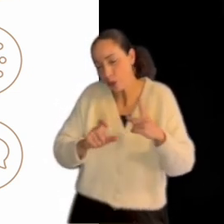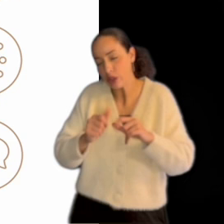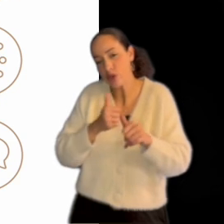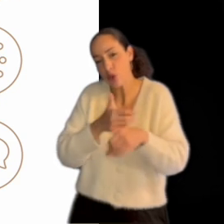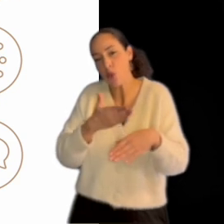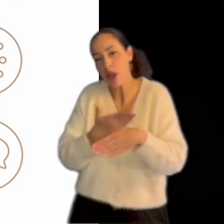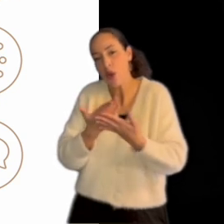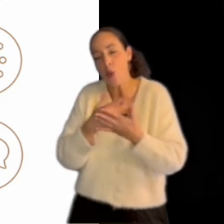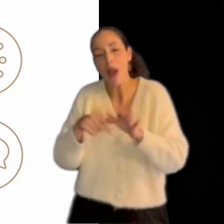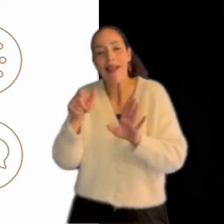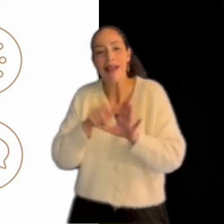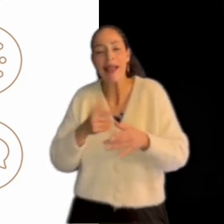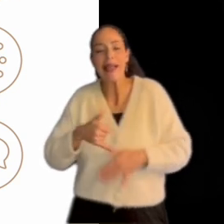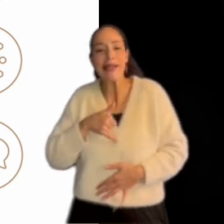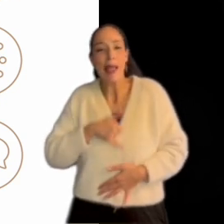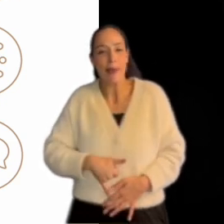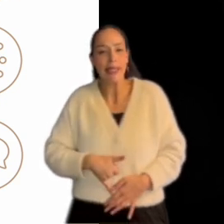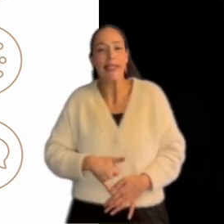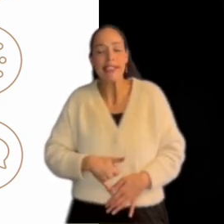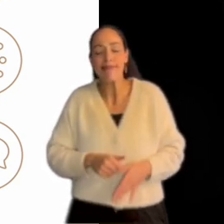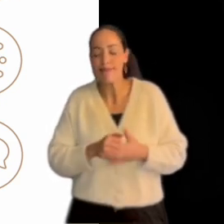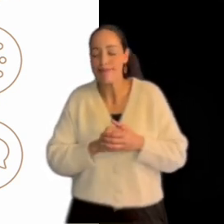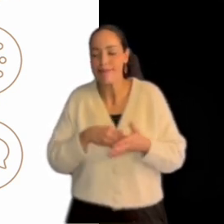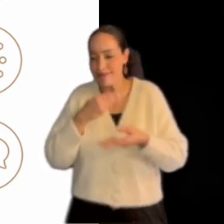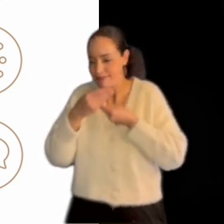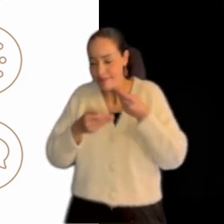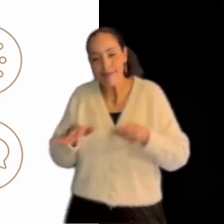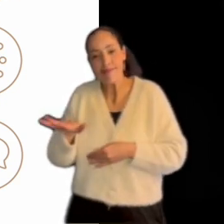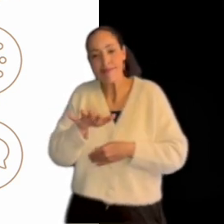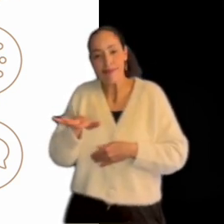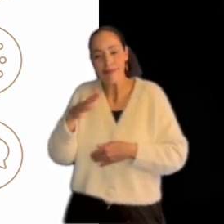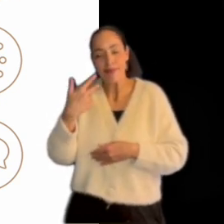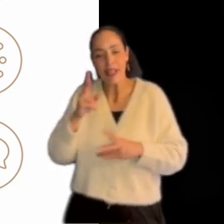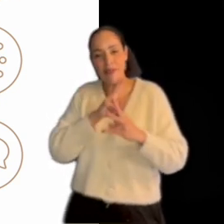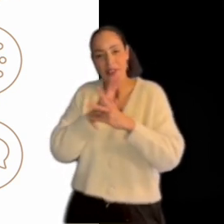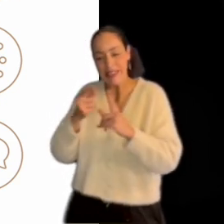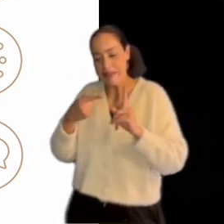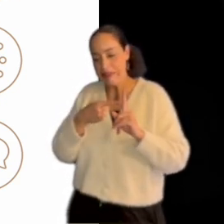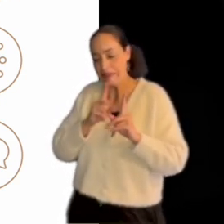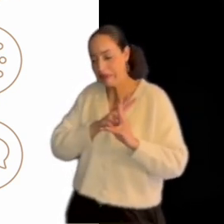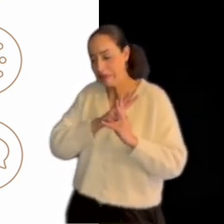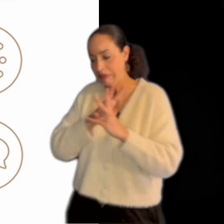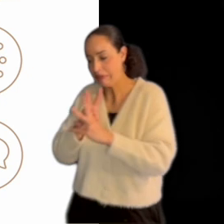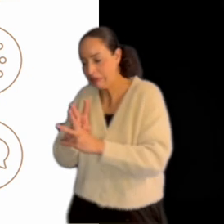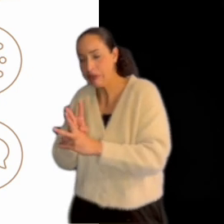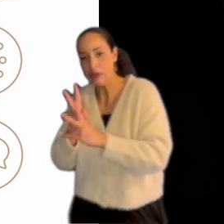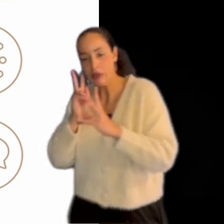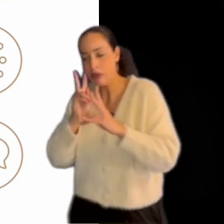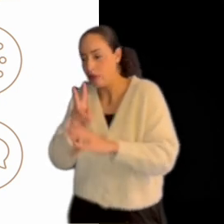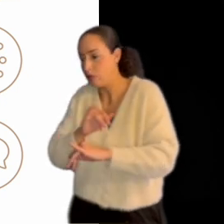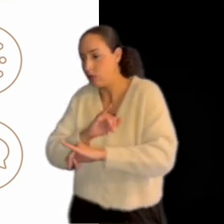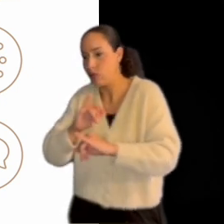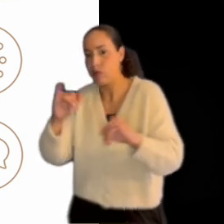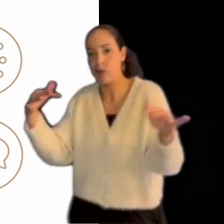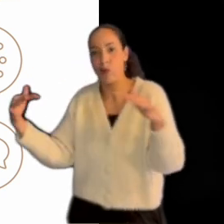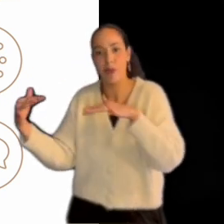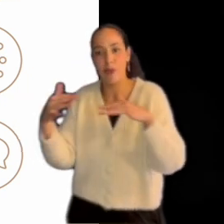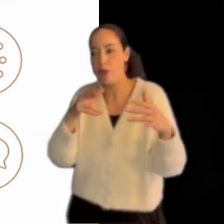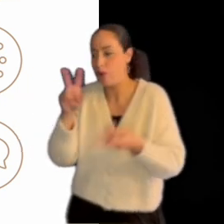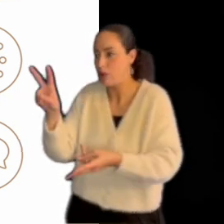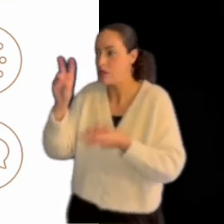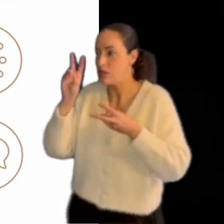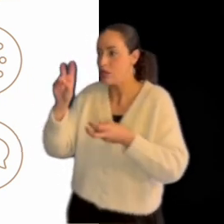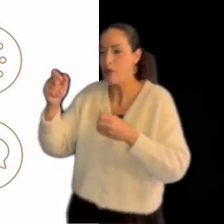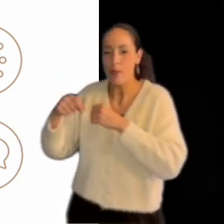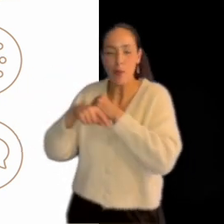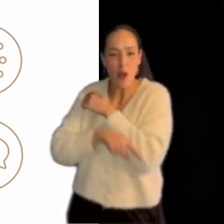harrowing effects of a long civil war, but poverty, deprivation, and starvation, better was foreign and untranslatable. It would not